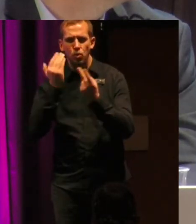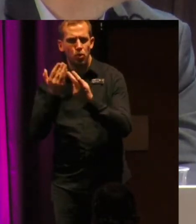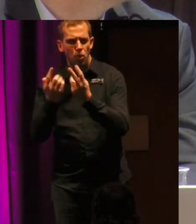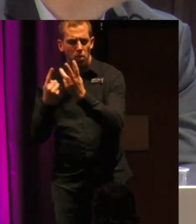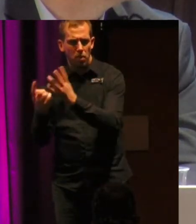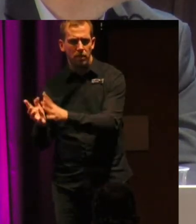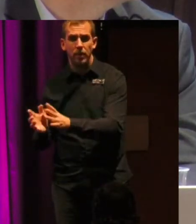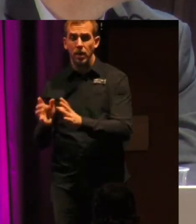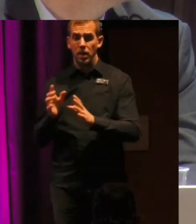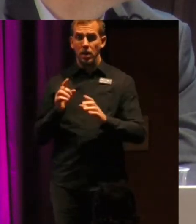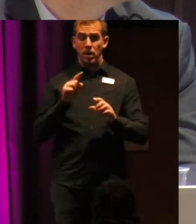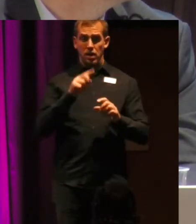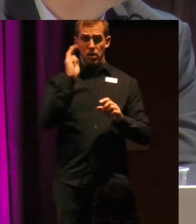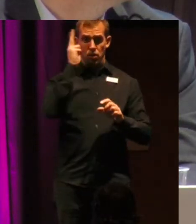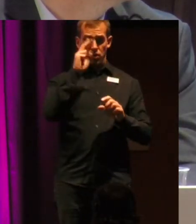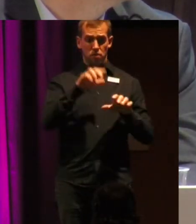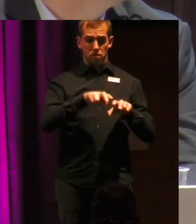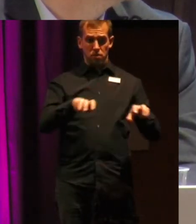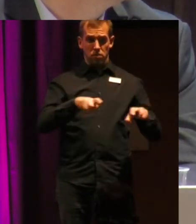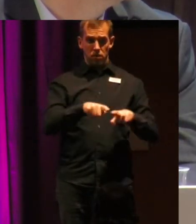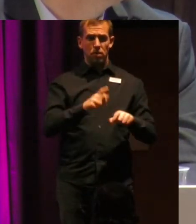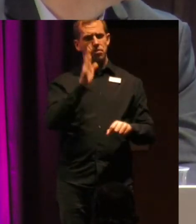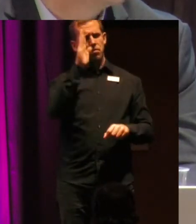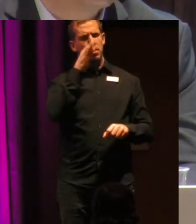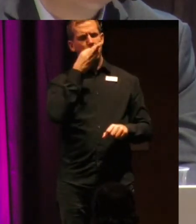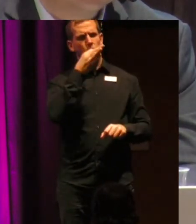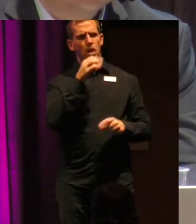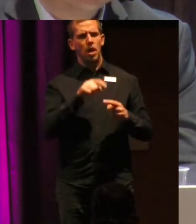was a question about if they know